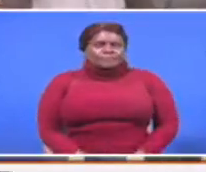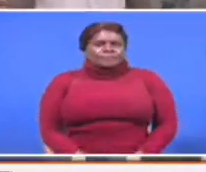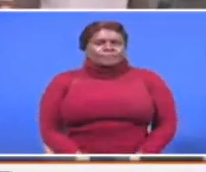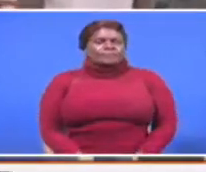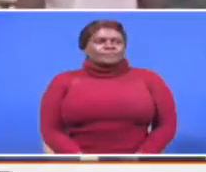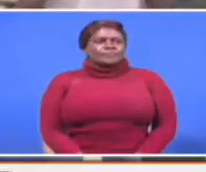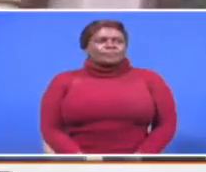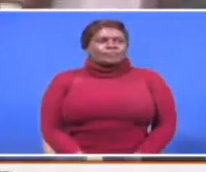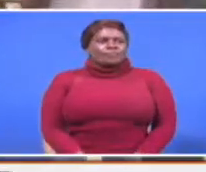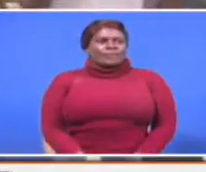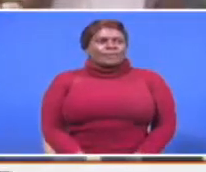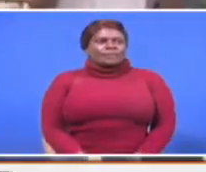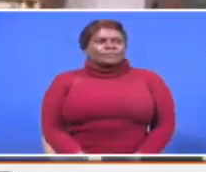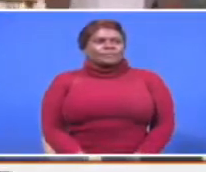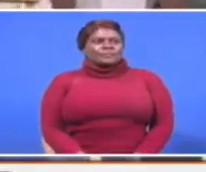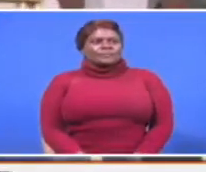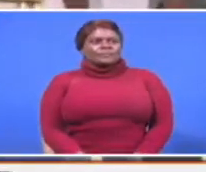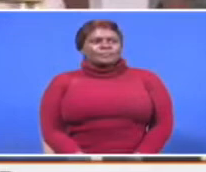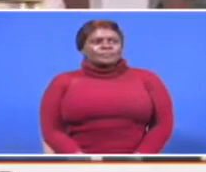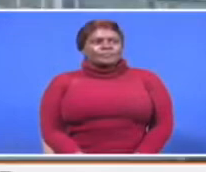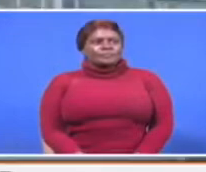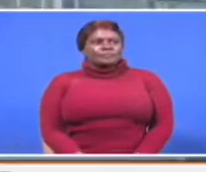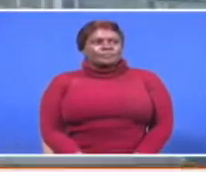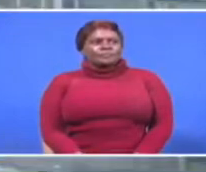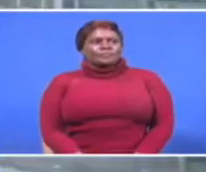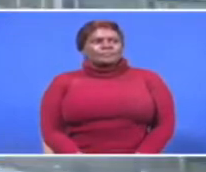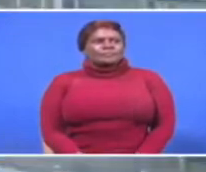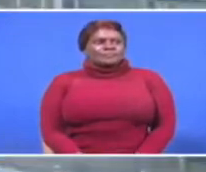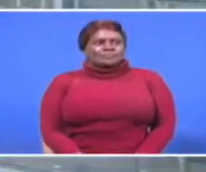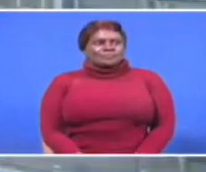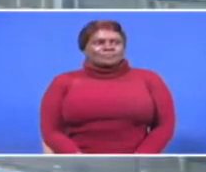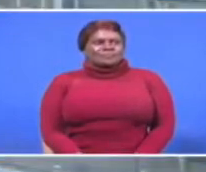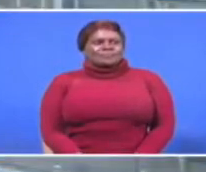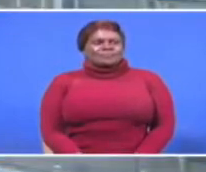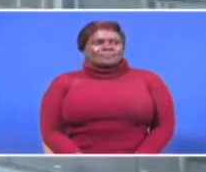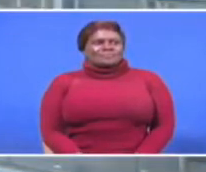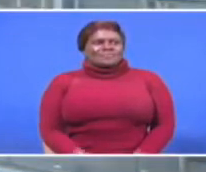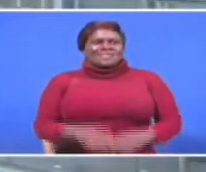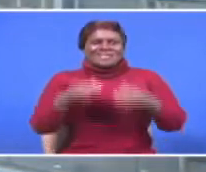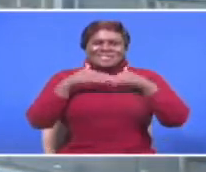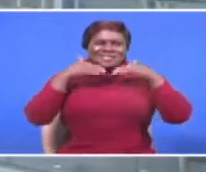KTN Sports in Kakamega County. I'm just smiling because I called him David.